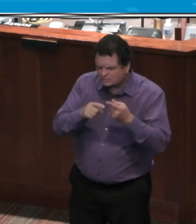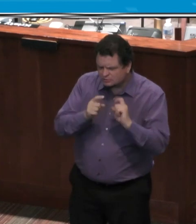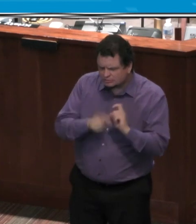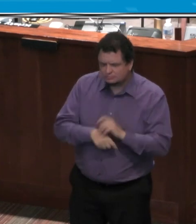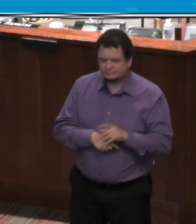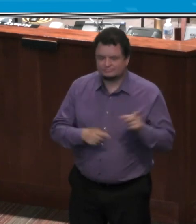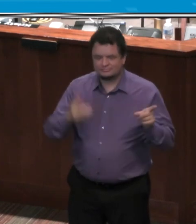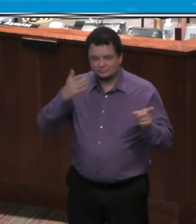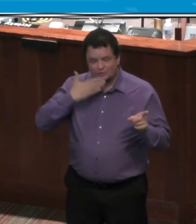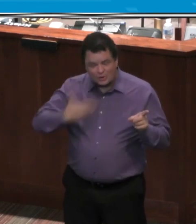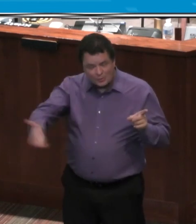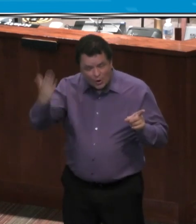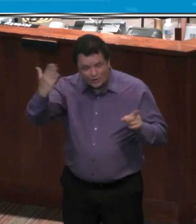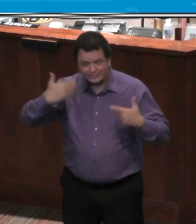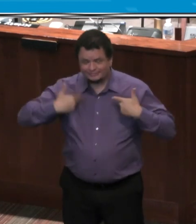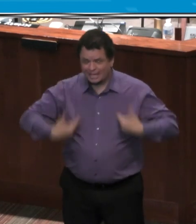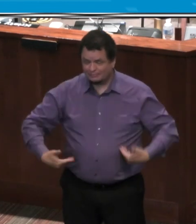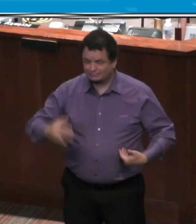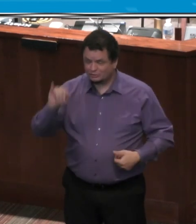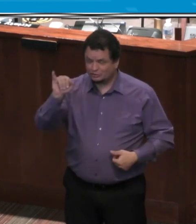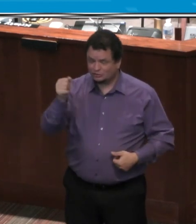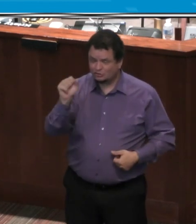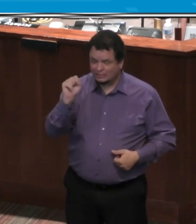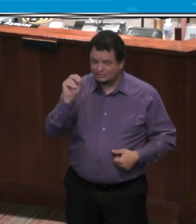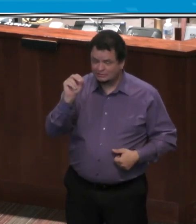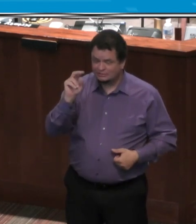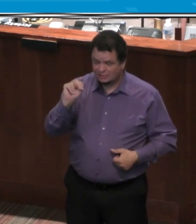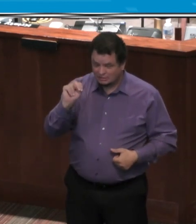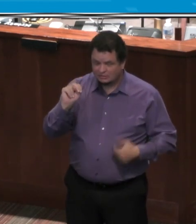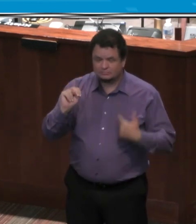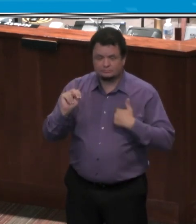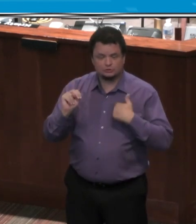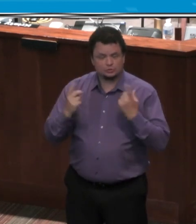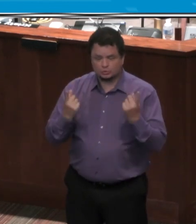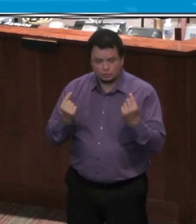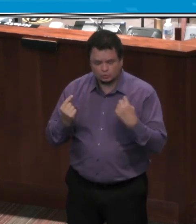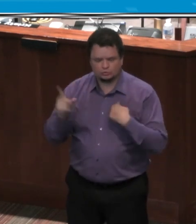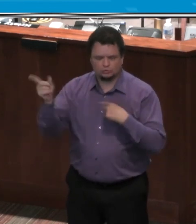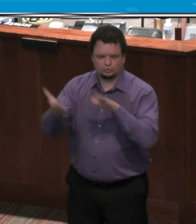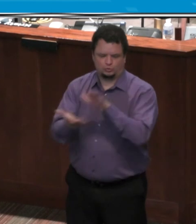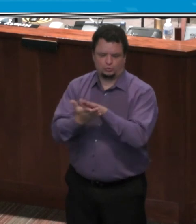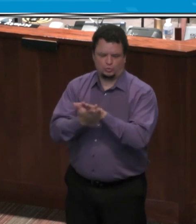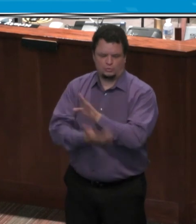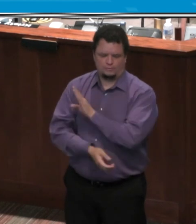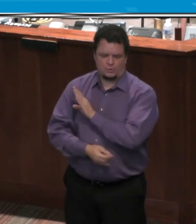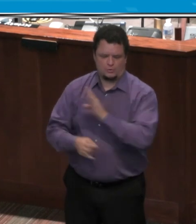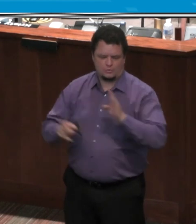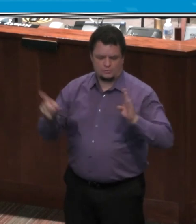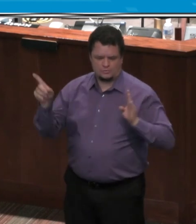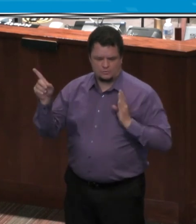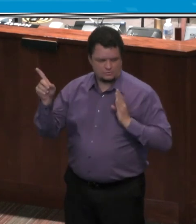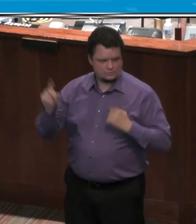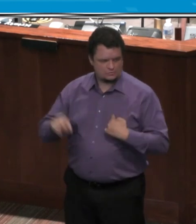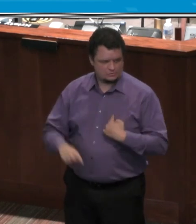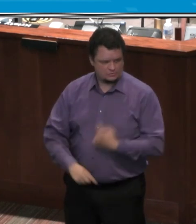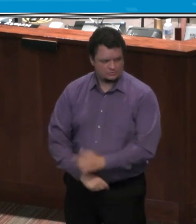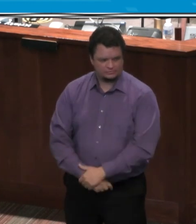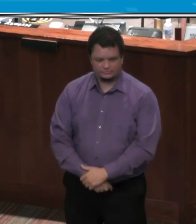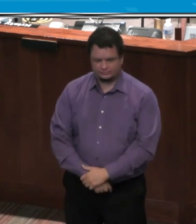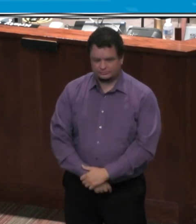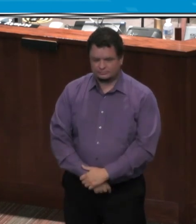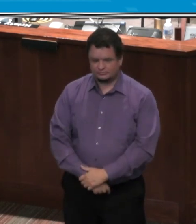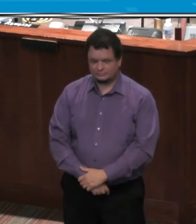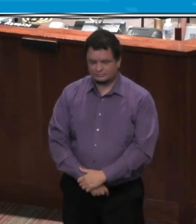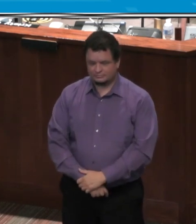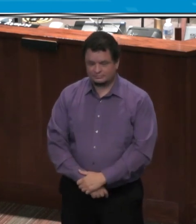I serve on the District 11 School Board, and just wanted to appreciate the new data, wherever the